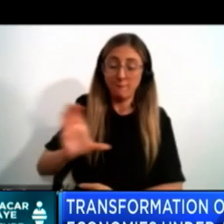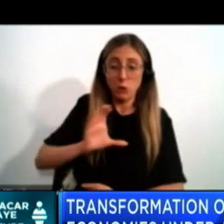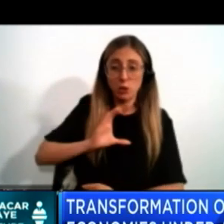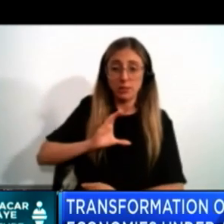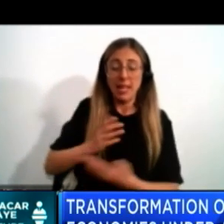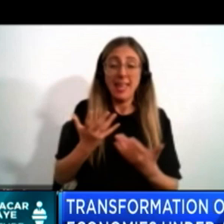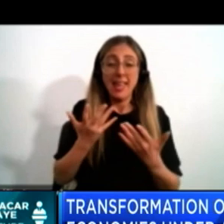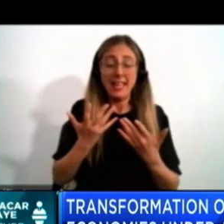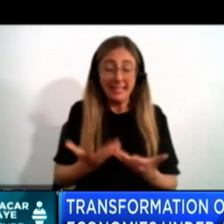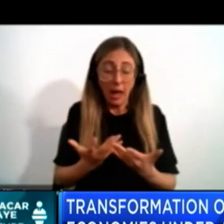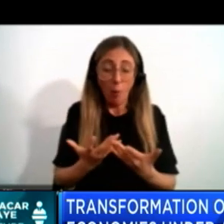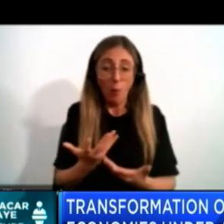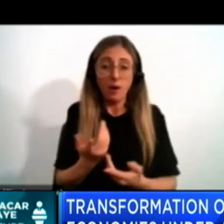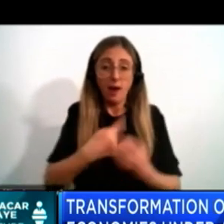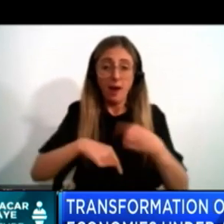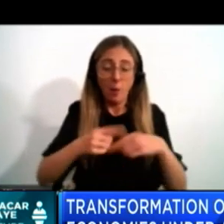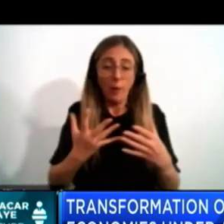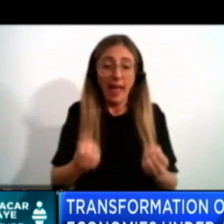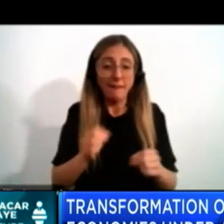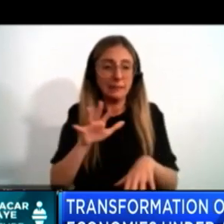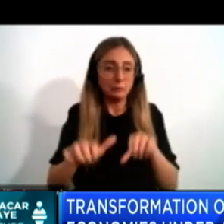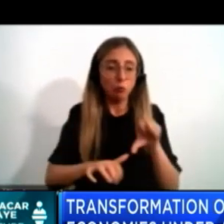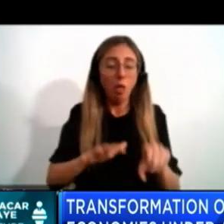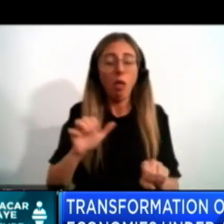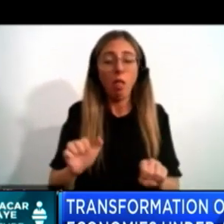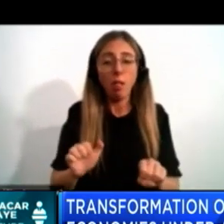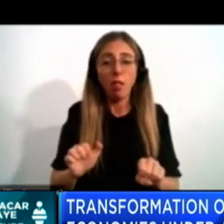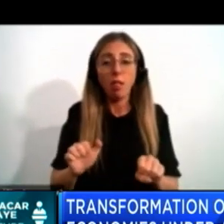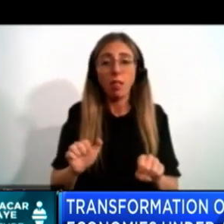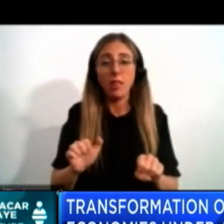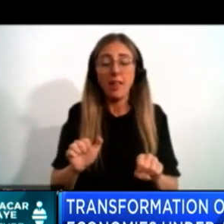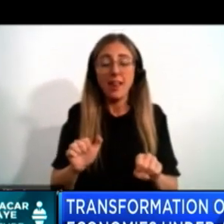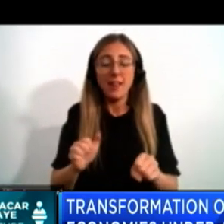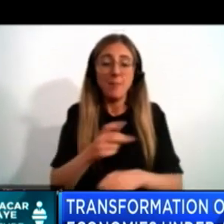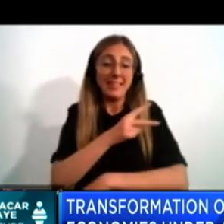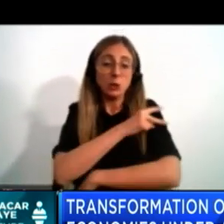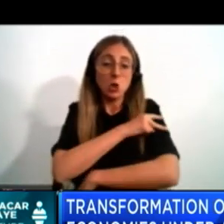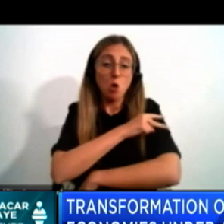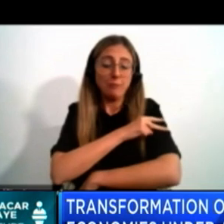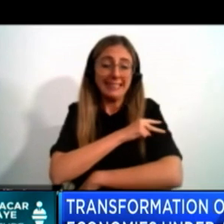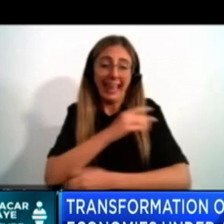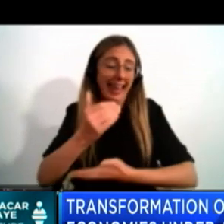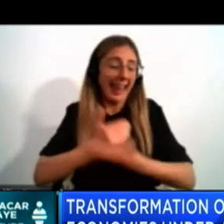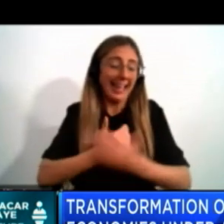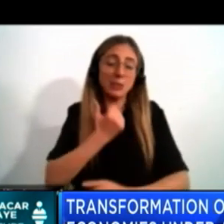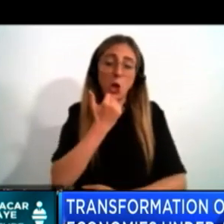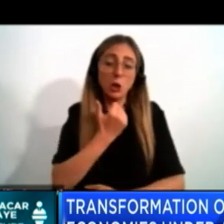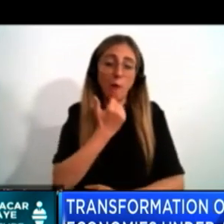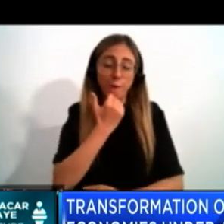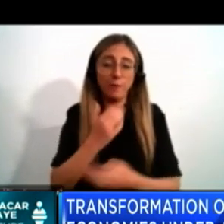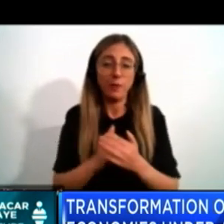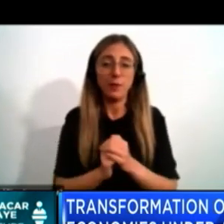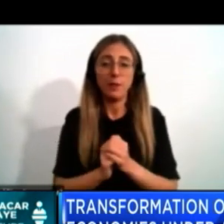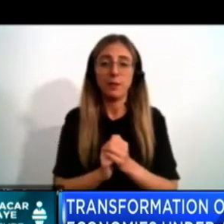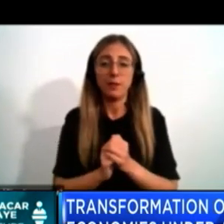widespread recognition across the continent that Africa's security cannot be guaranteed by current global relations